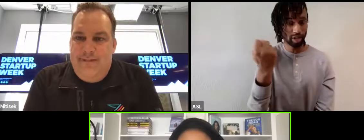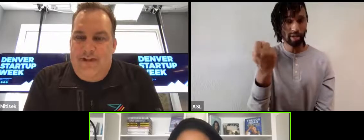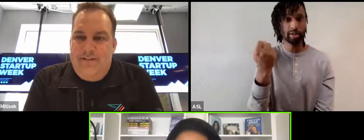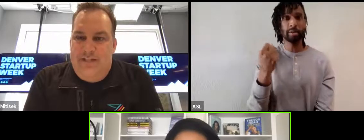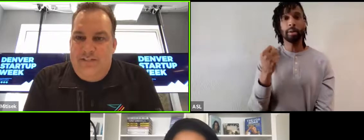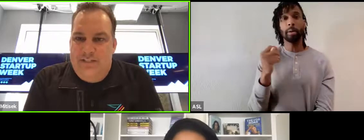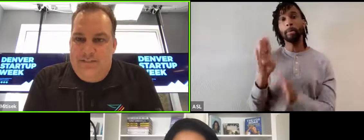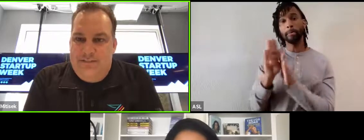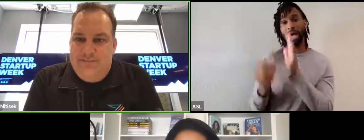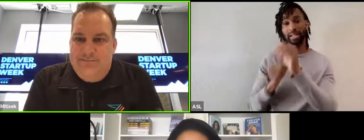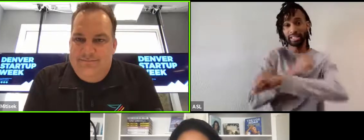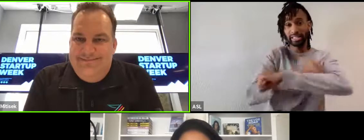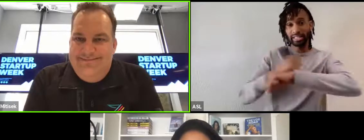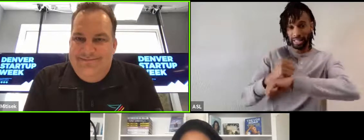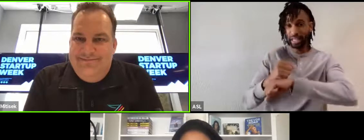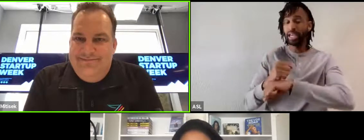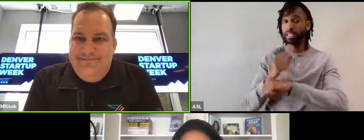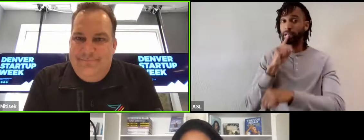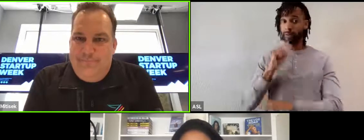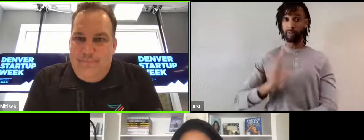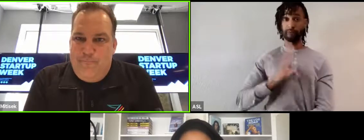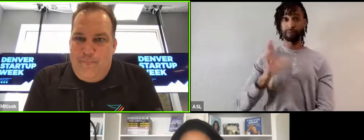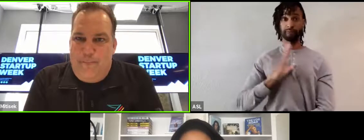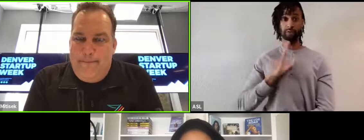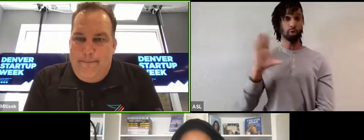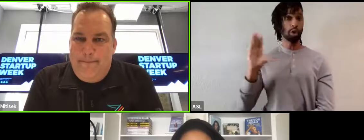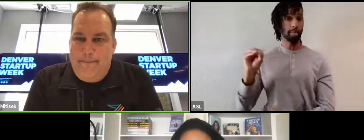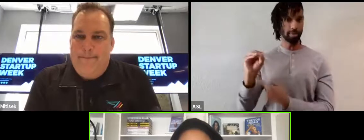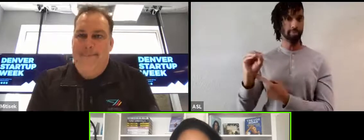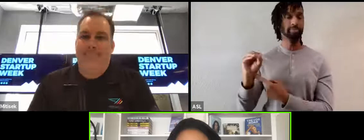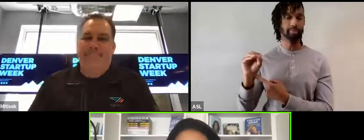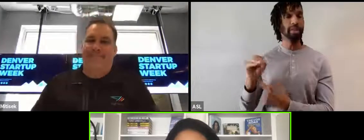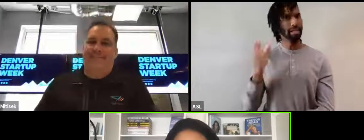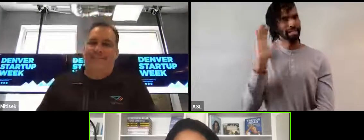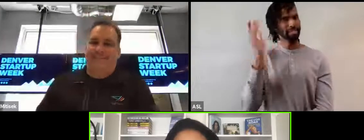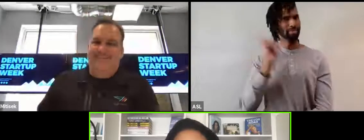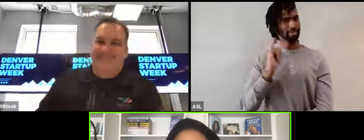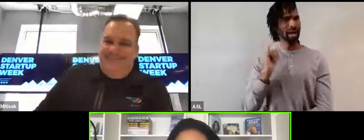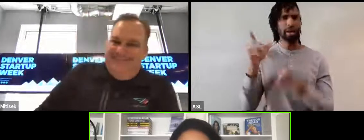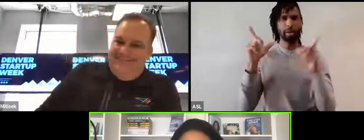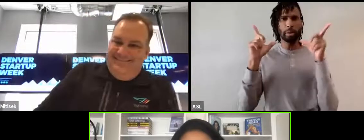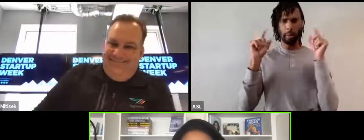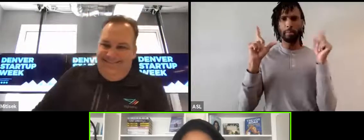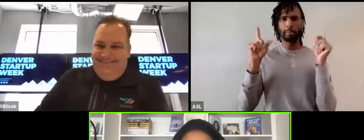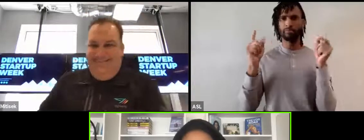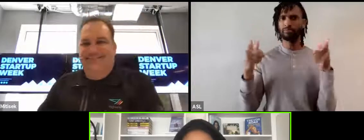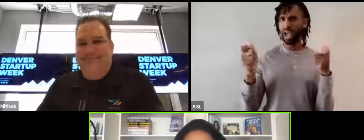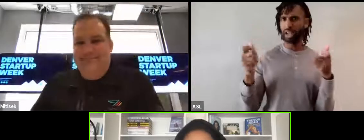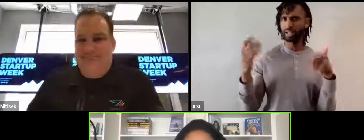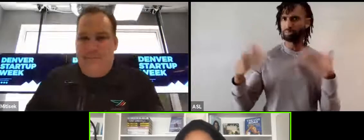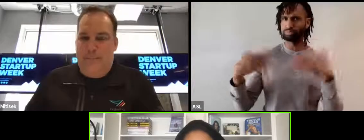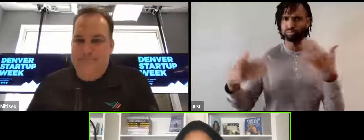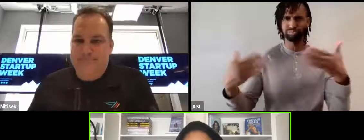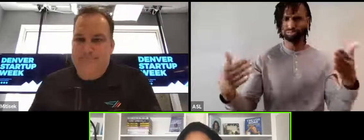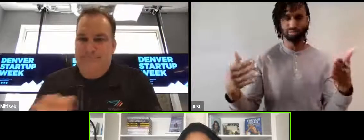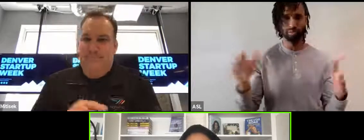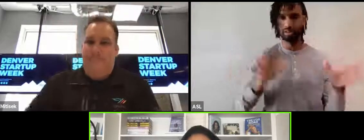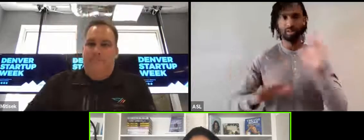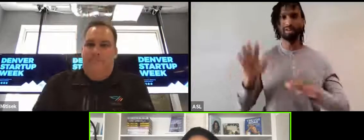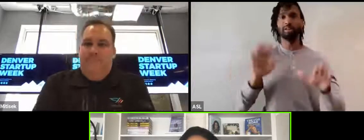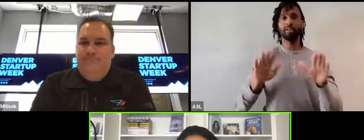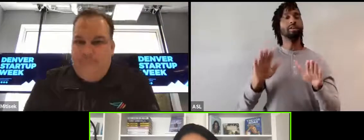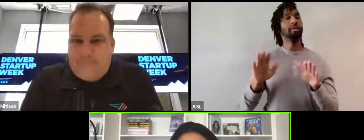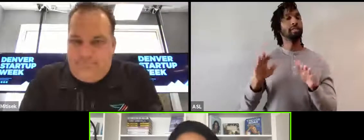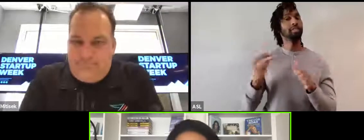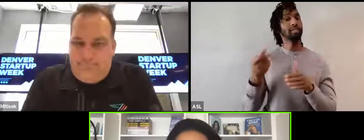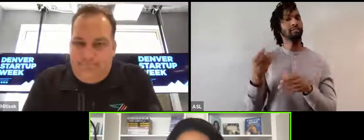an official fund. So it's gone by. It seems like a lifetime ago and it seems like a minute ago, right? And a few years